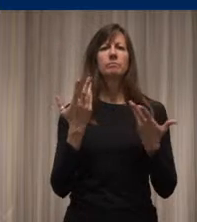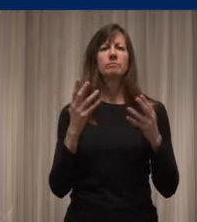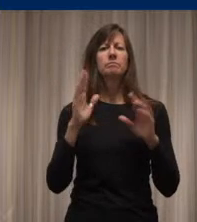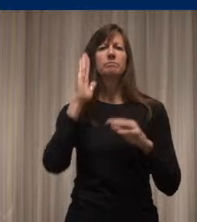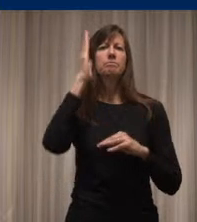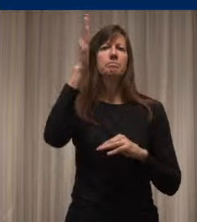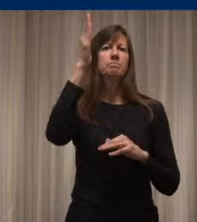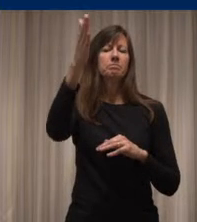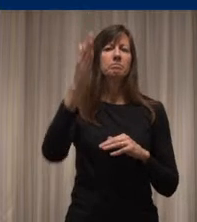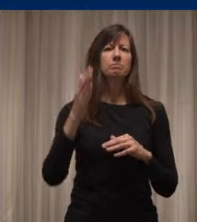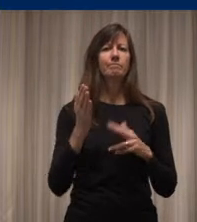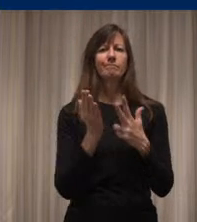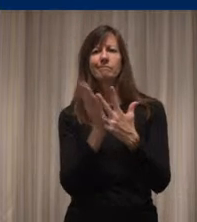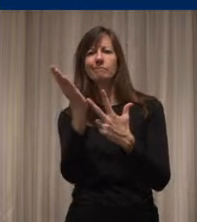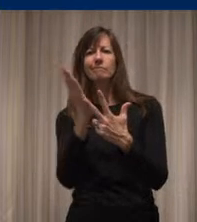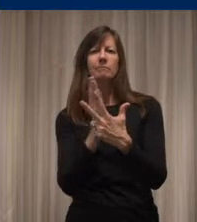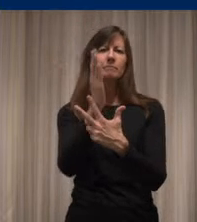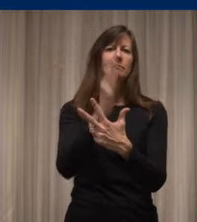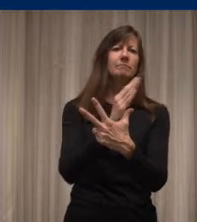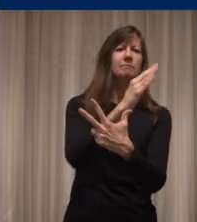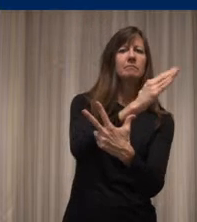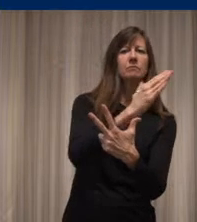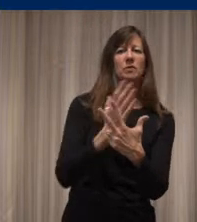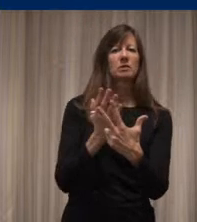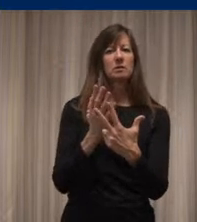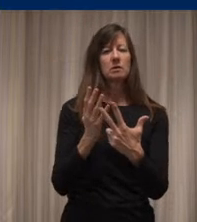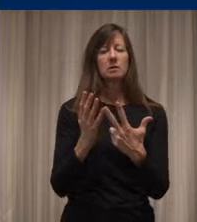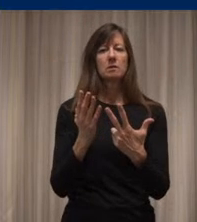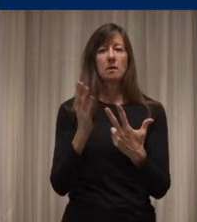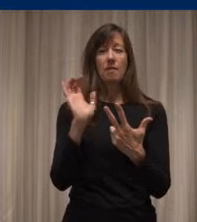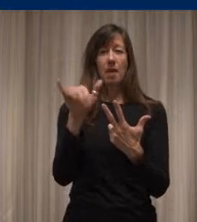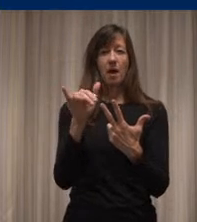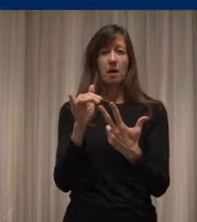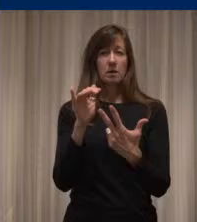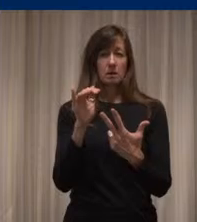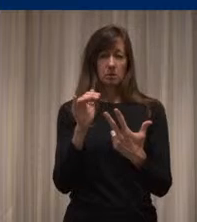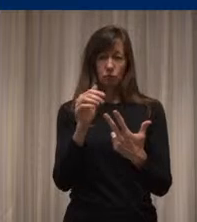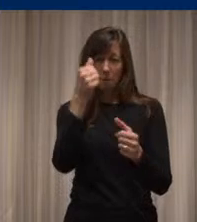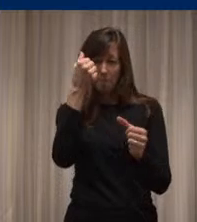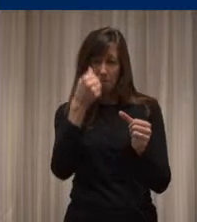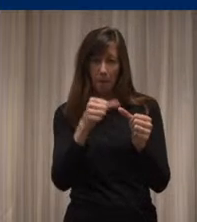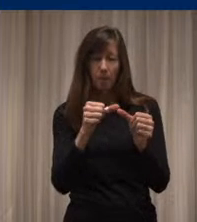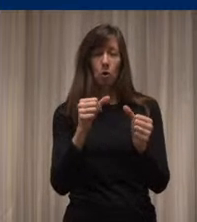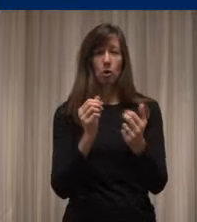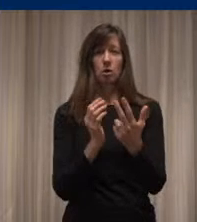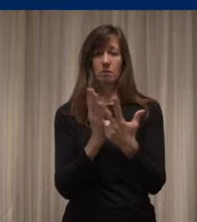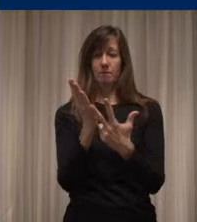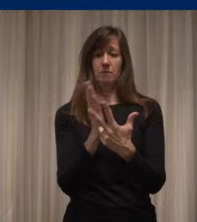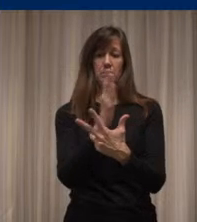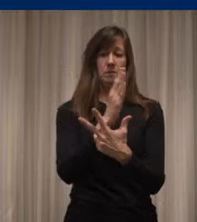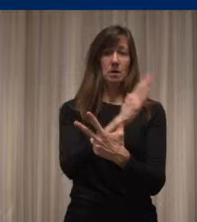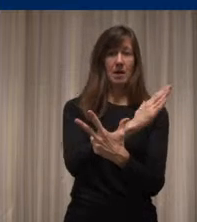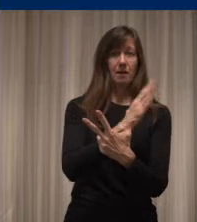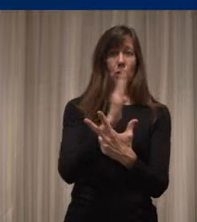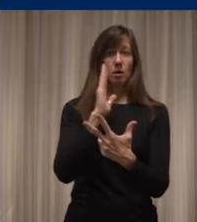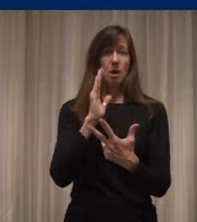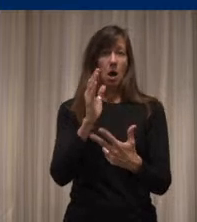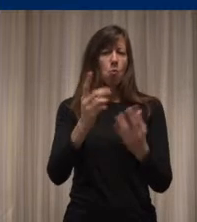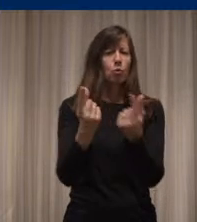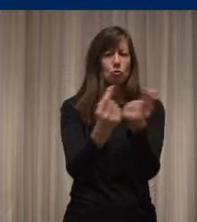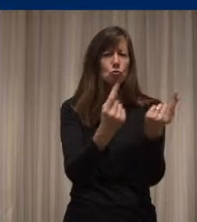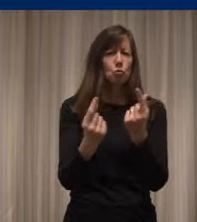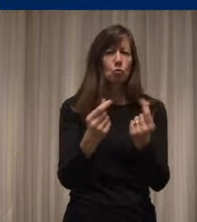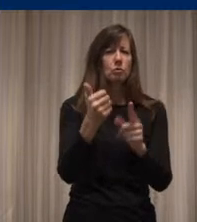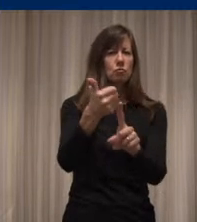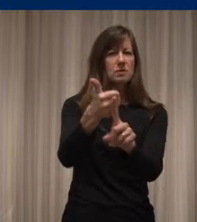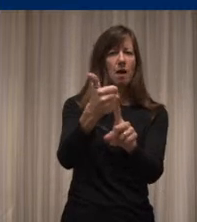that decisions we're each making on an individual basis will affect the total number of cumulative cases. You can